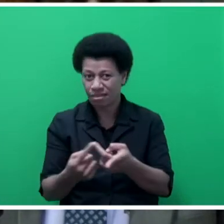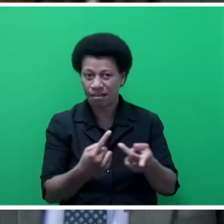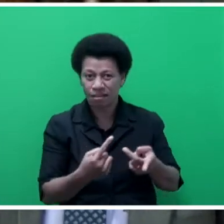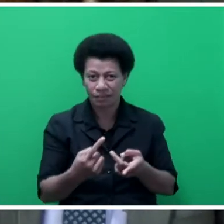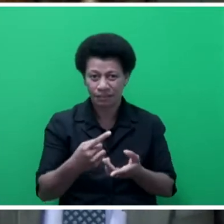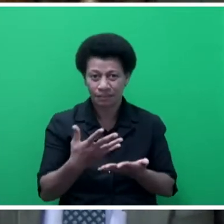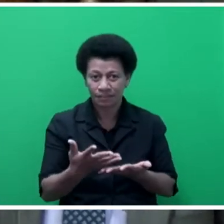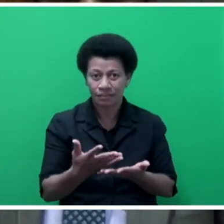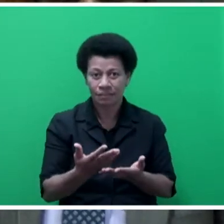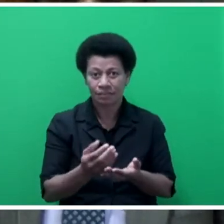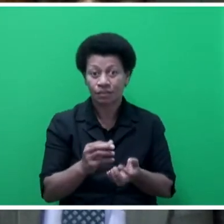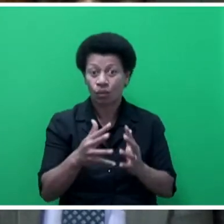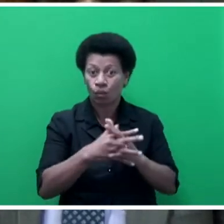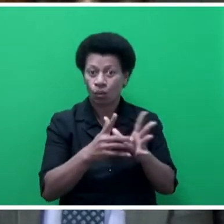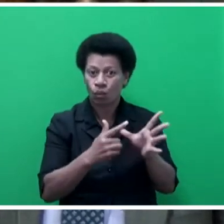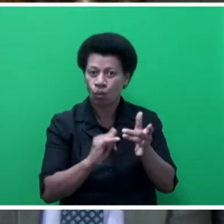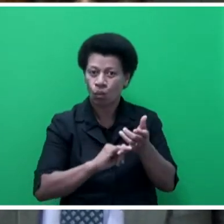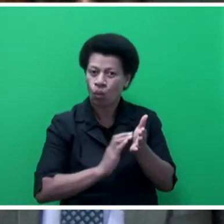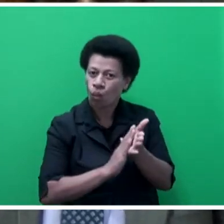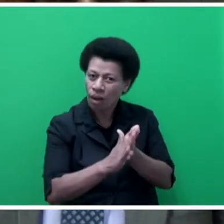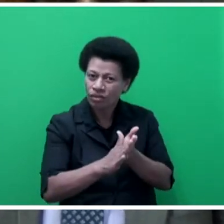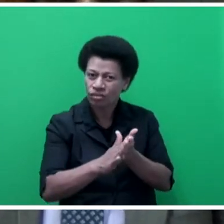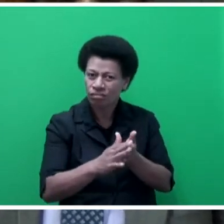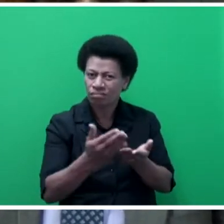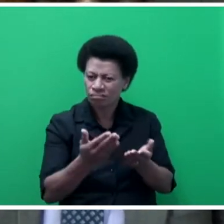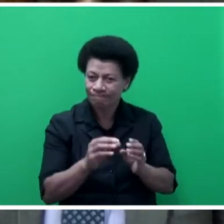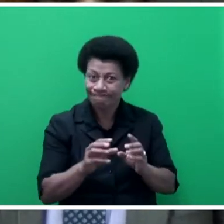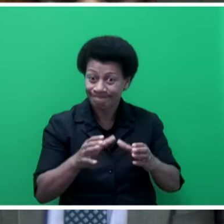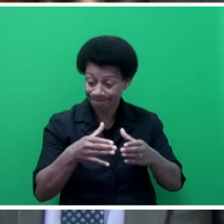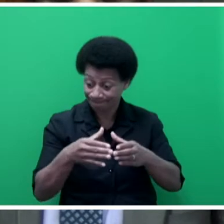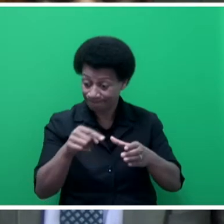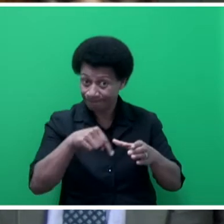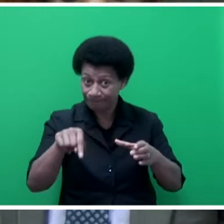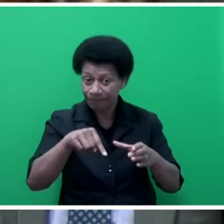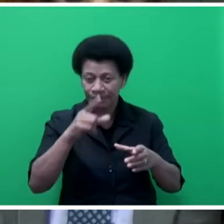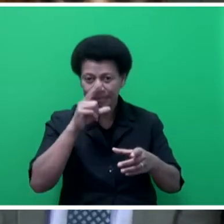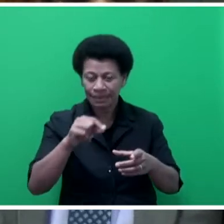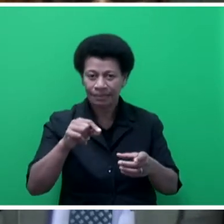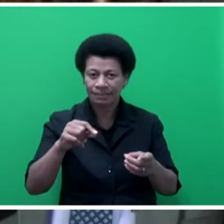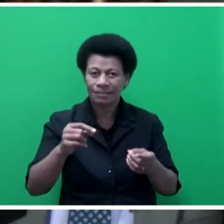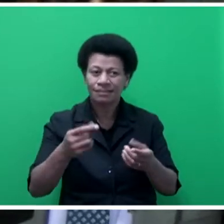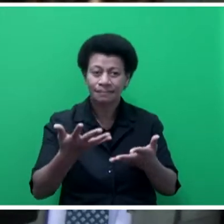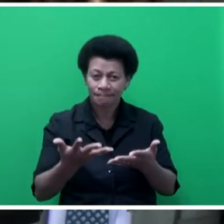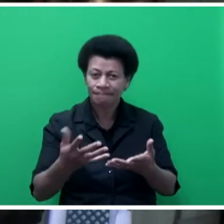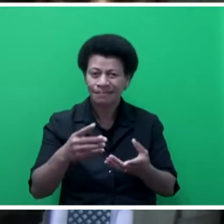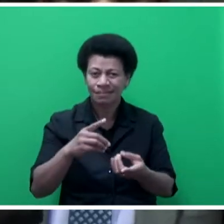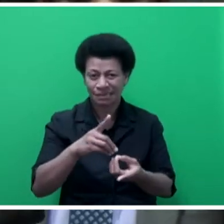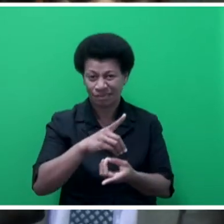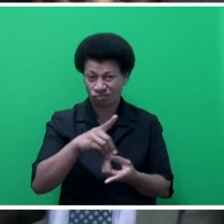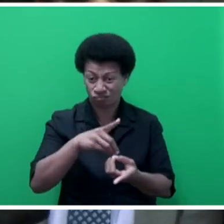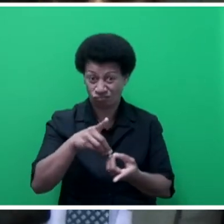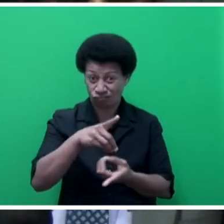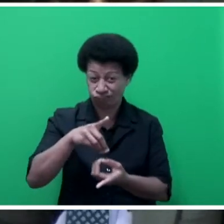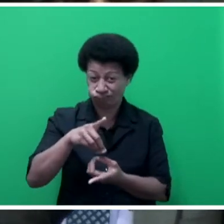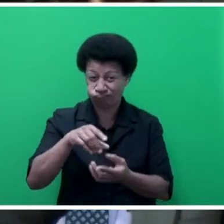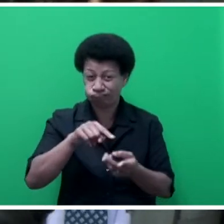wash facilities were at risk, and this often can lead to damages such as the power supply, which often leads to